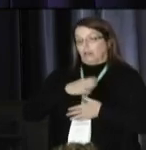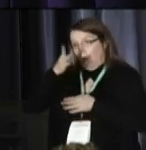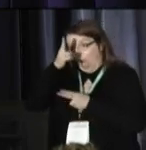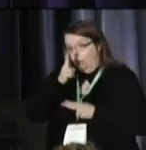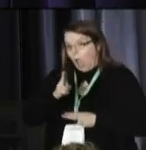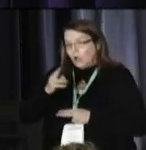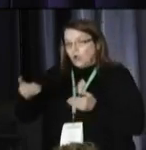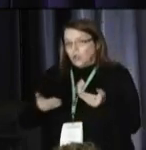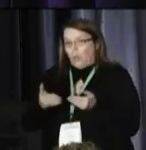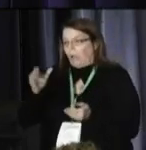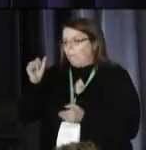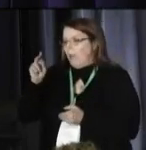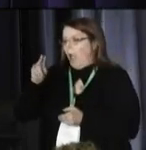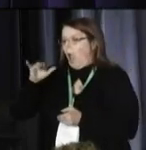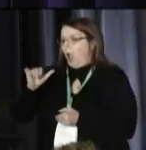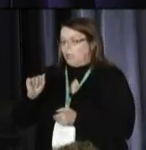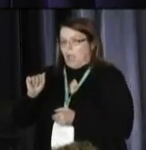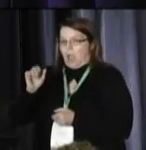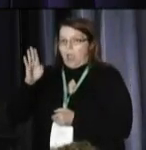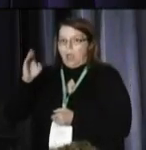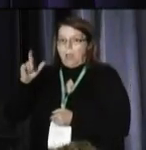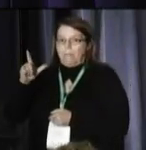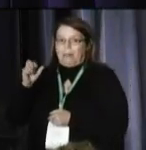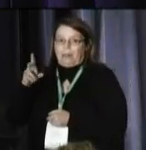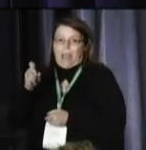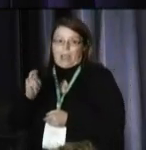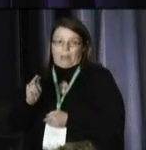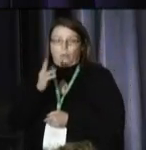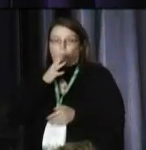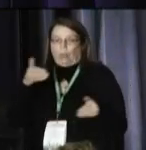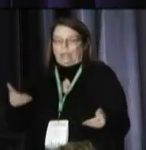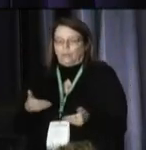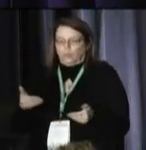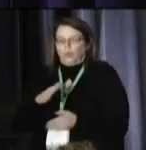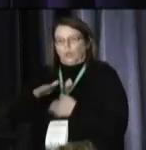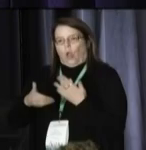welcome Anya Backlund, who will introduce our presenters.